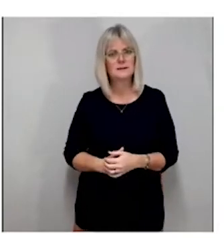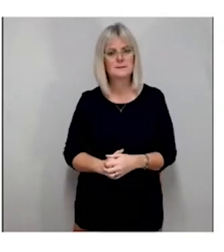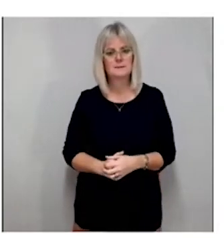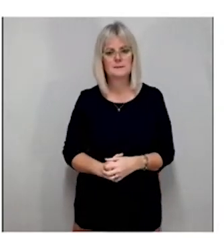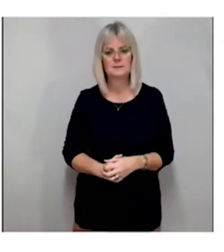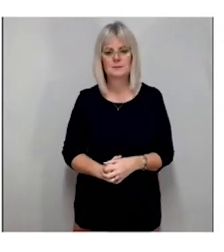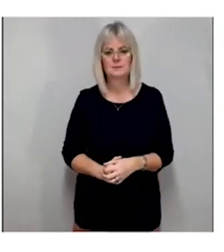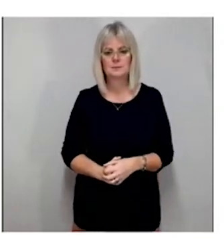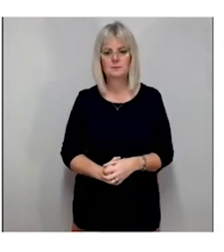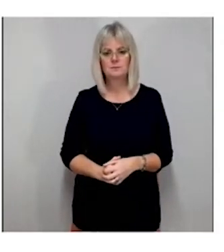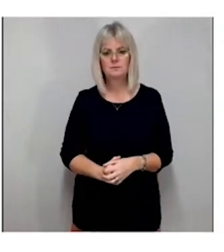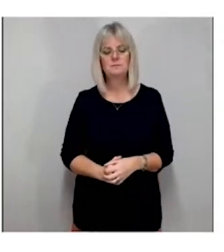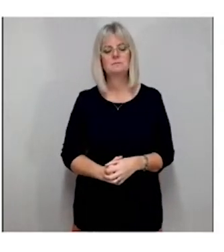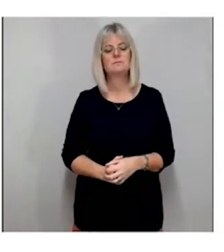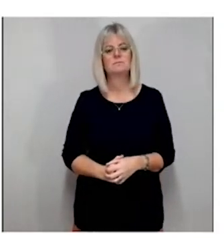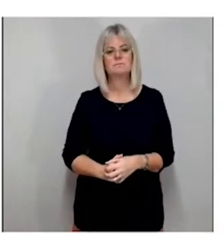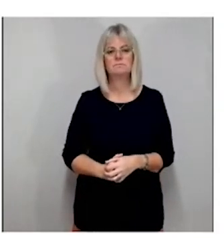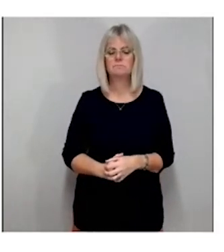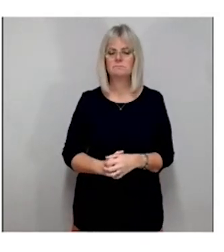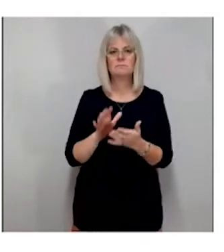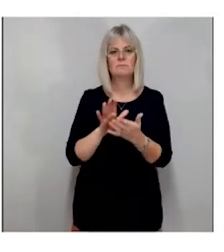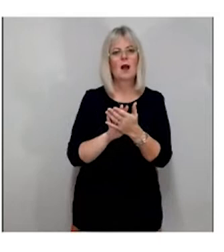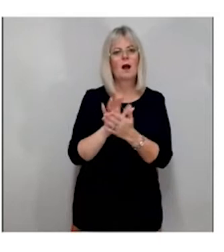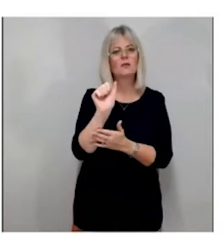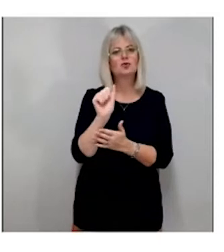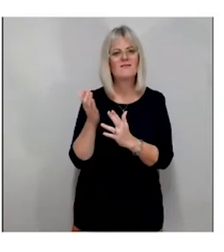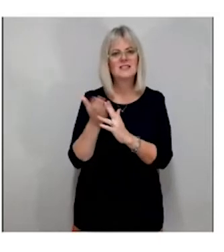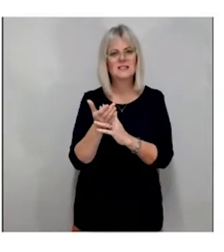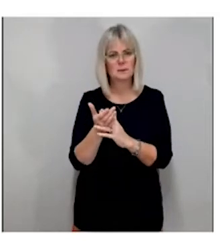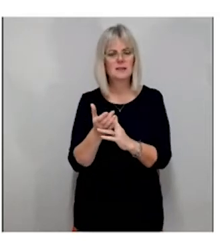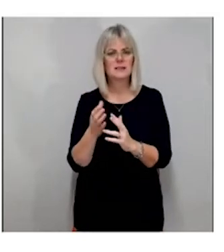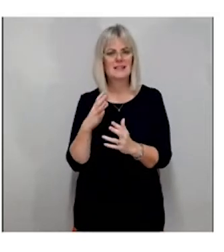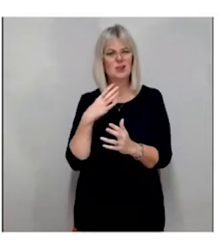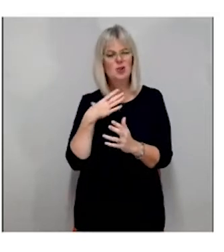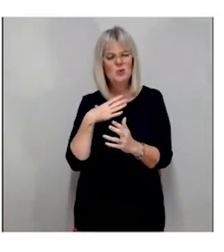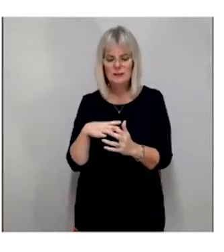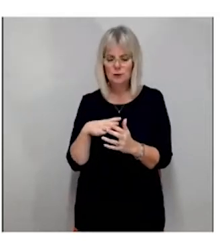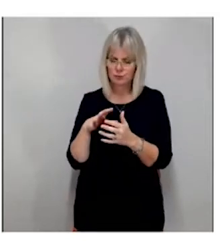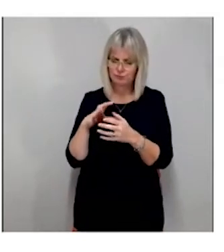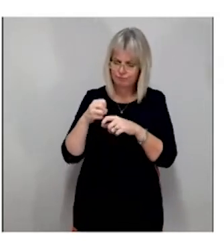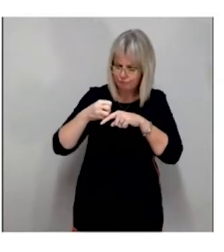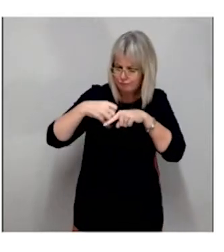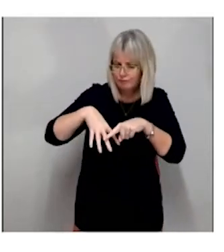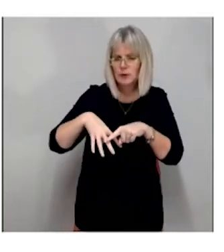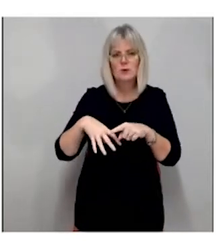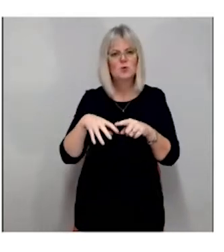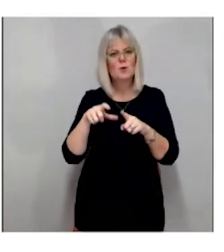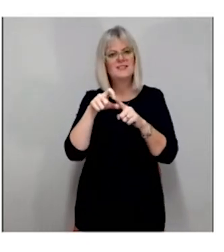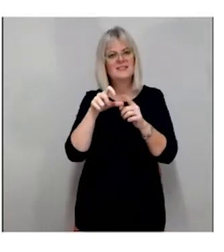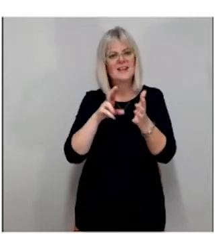A sustainable culture of accessibility means building it right into the DNA of who we are as a company, starting with